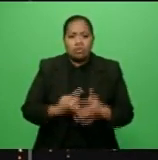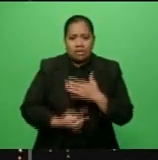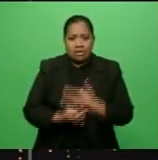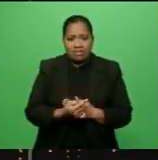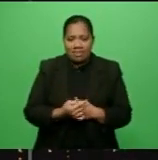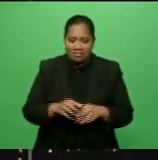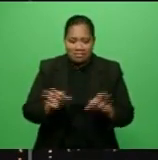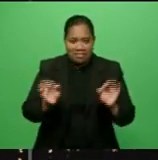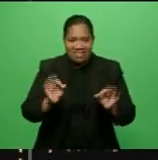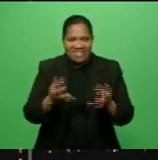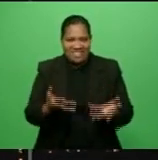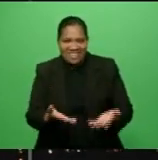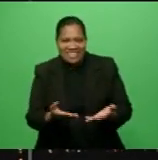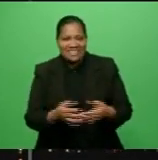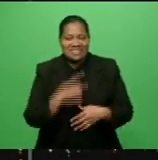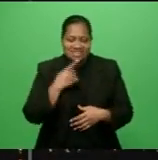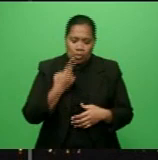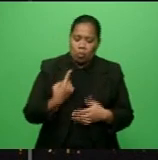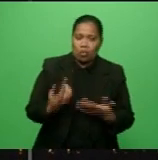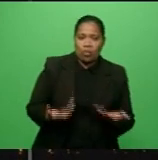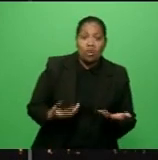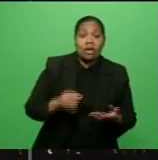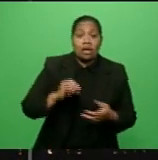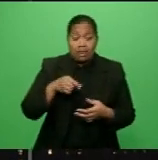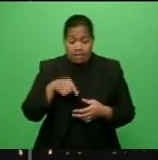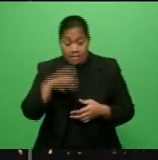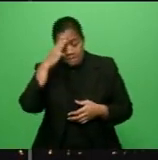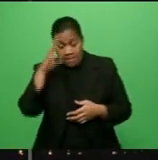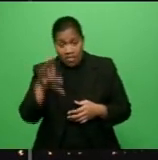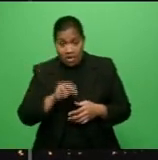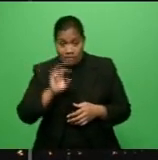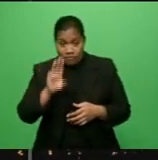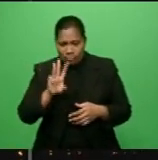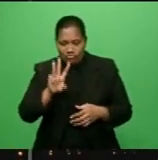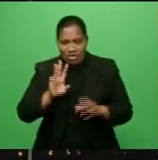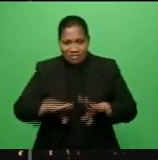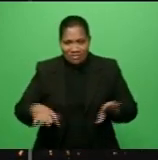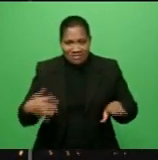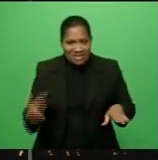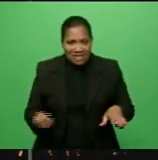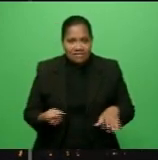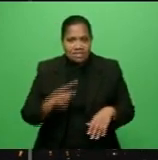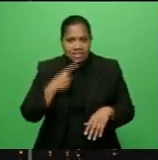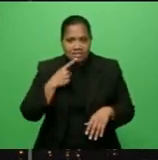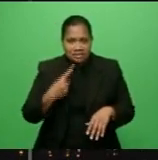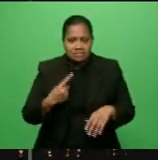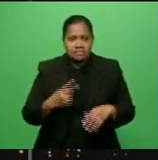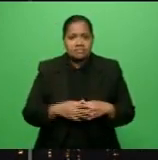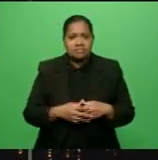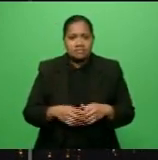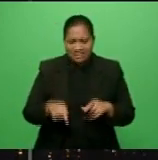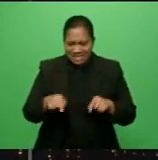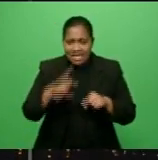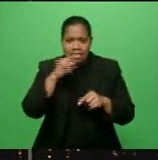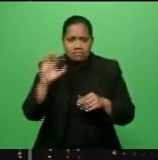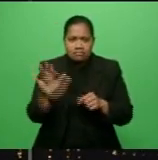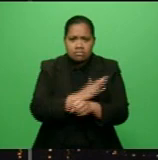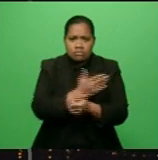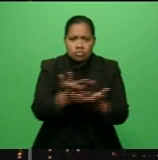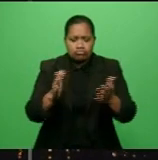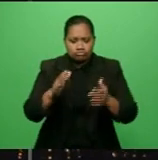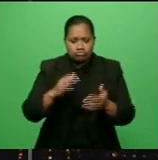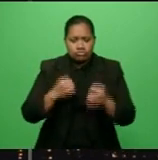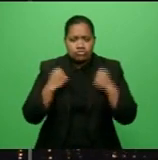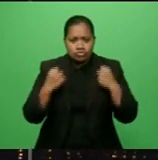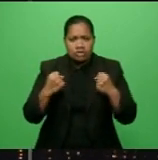is. Mother of three, Arun Lata, is testament that adversity can make you stronger and that success doesn't mean avoiding